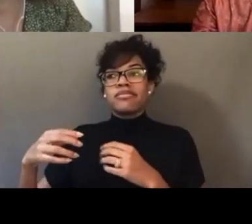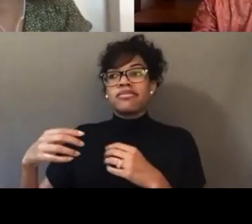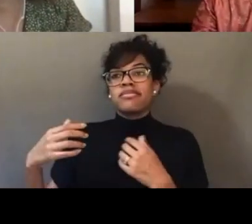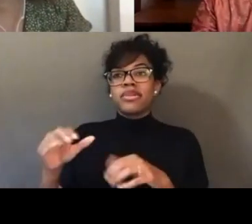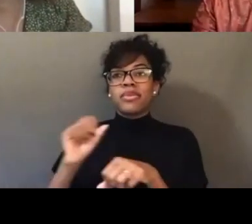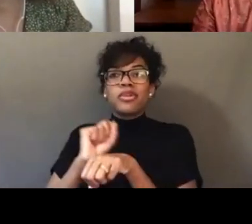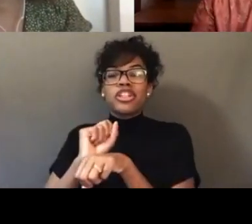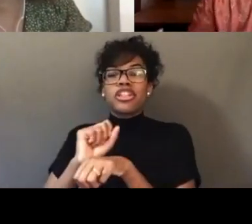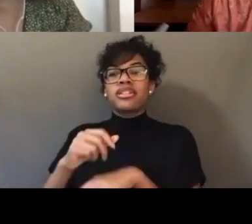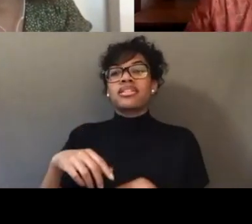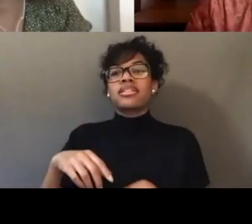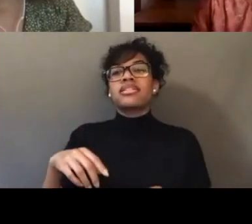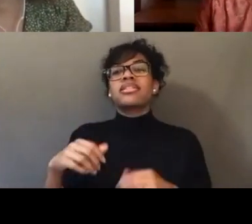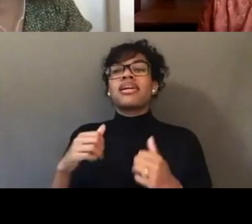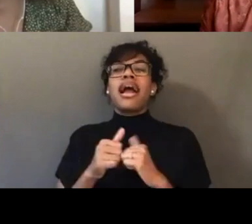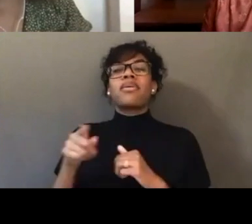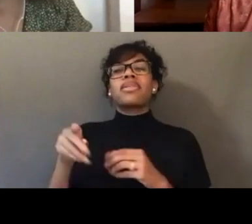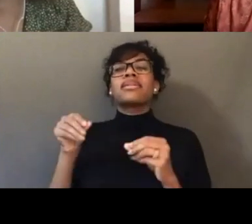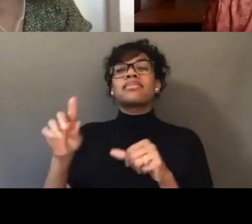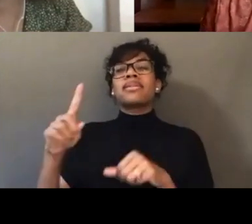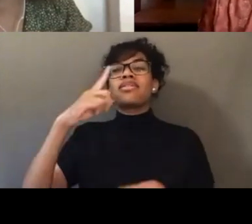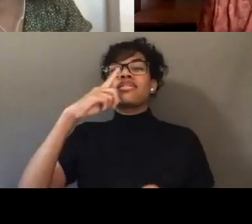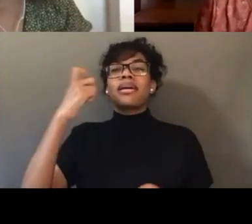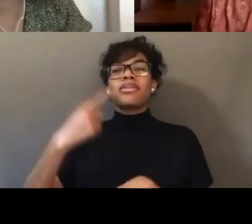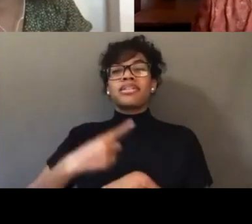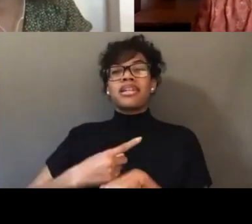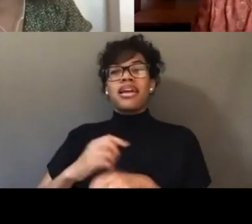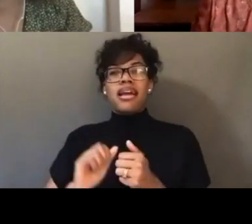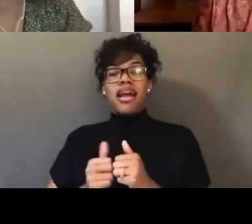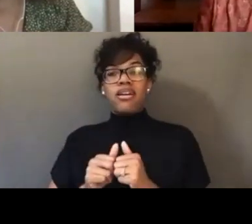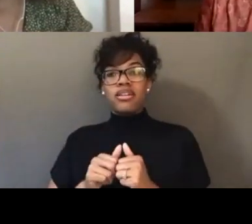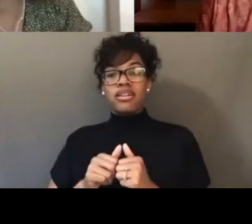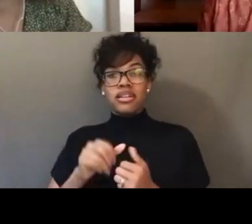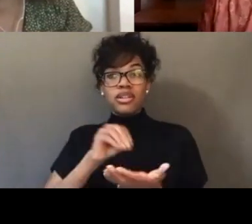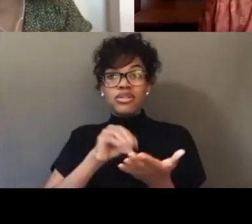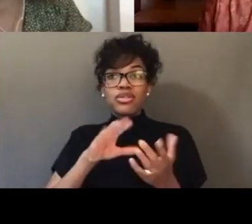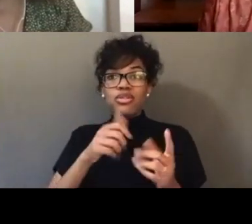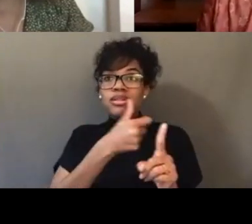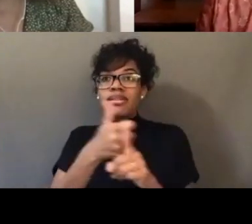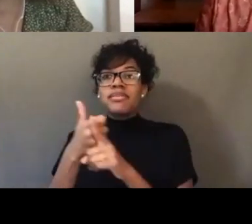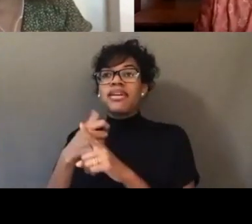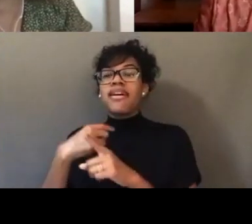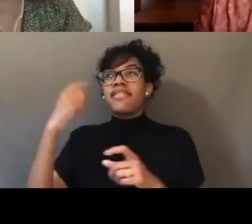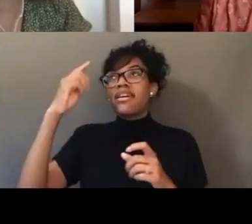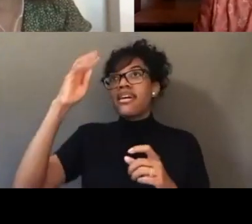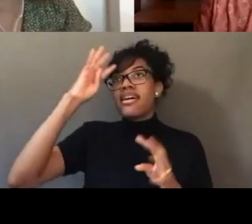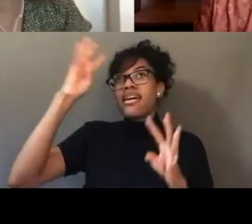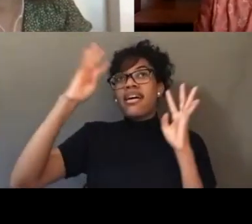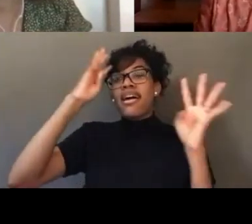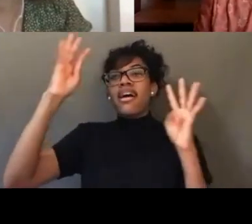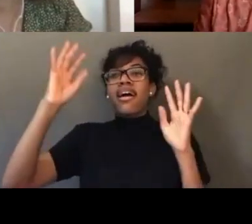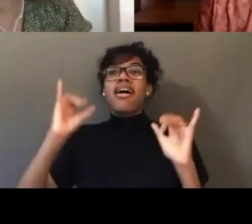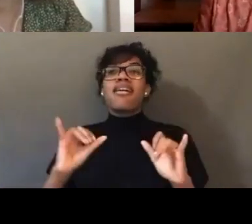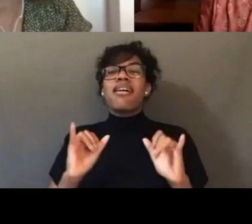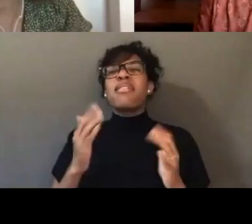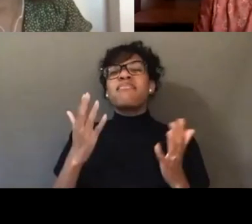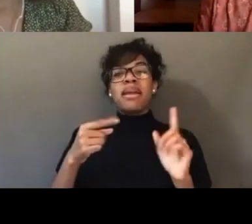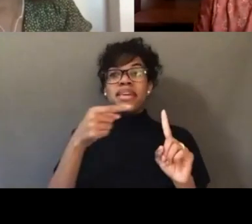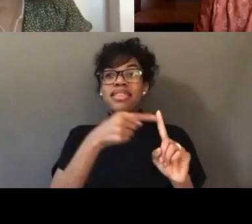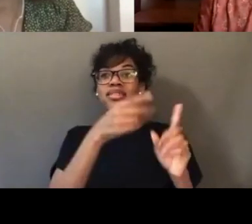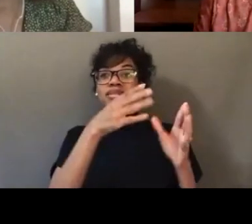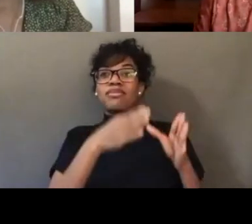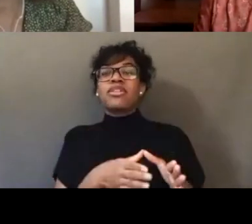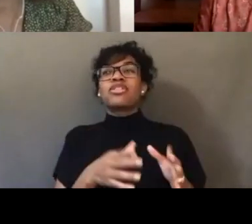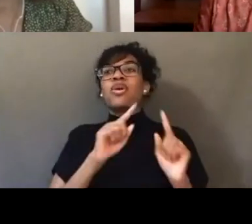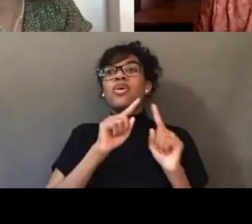You know, our summer vacation just wrapped up. And to hear students imagining, they might actually take that time to go to a museum and continue to